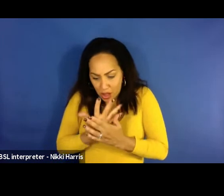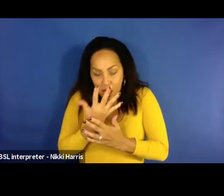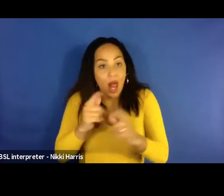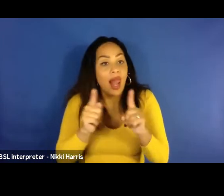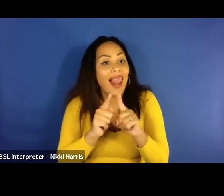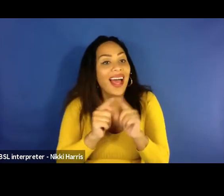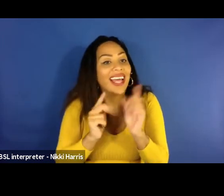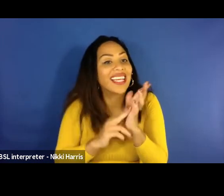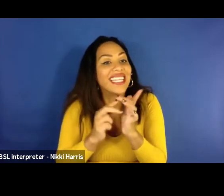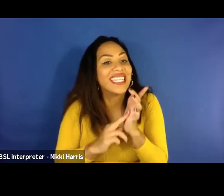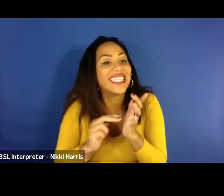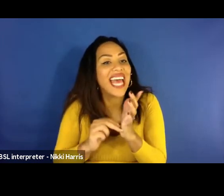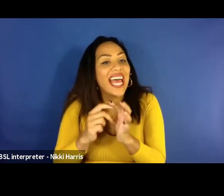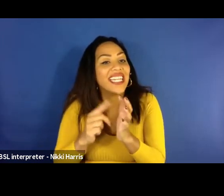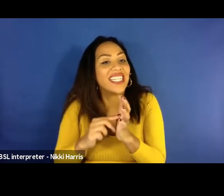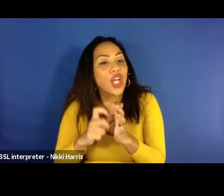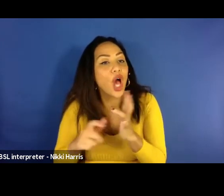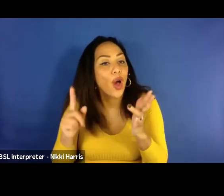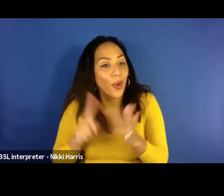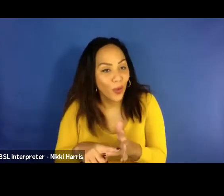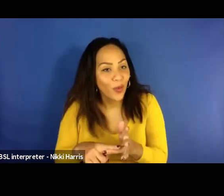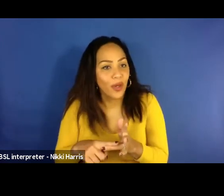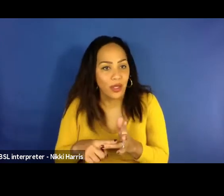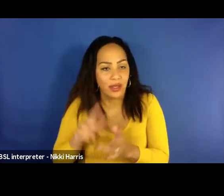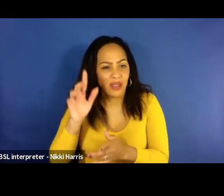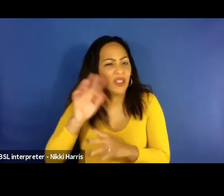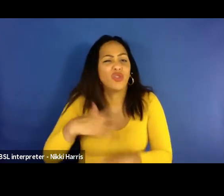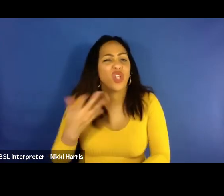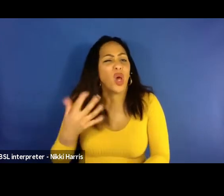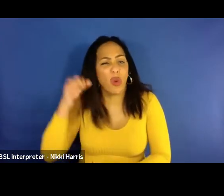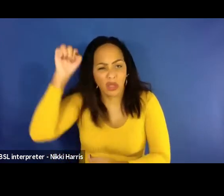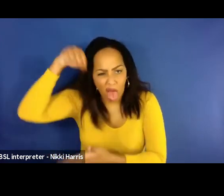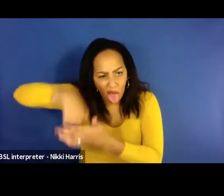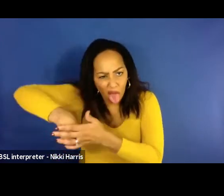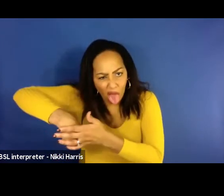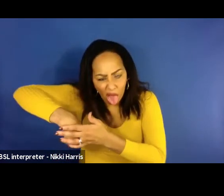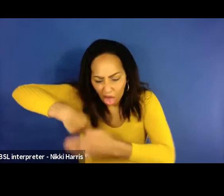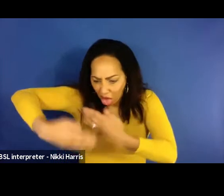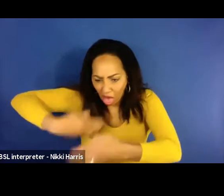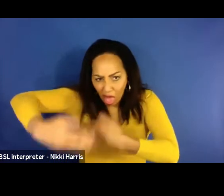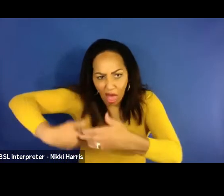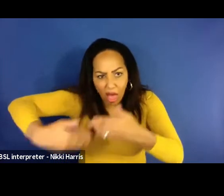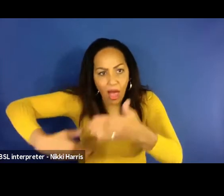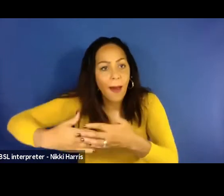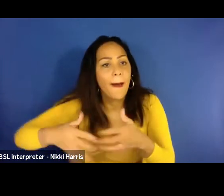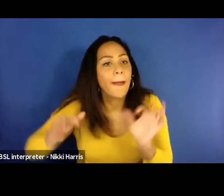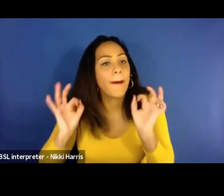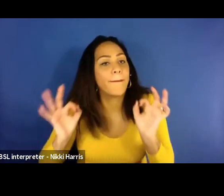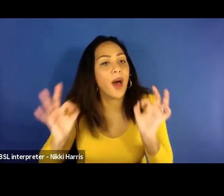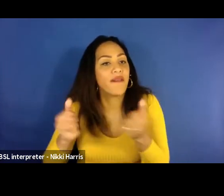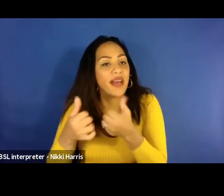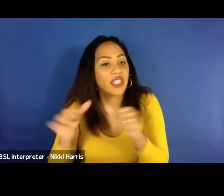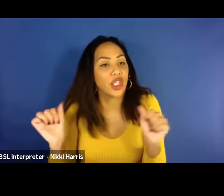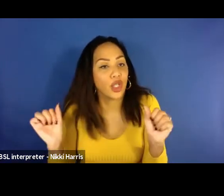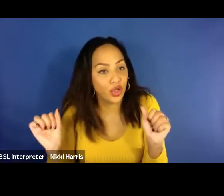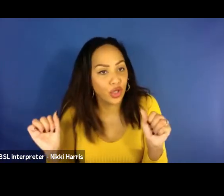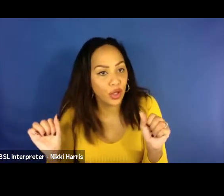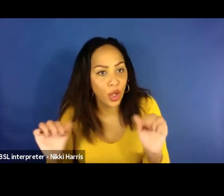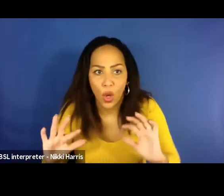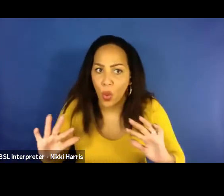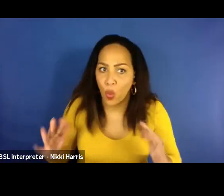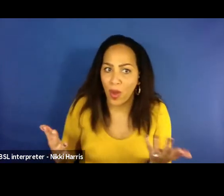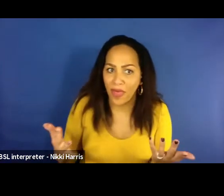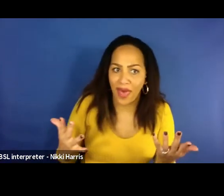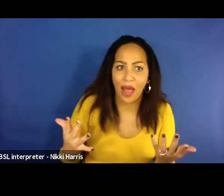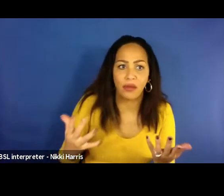to actually heads down and just focus on developing something that you believe is going to be the perfect solution without having any feedback from potential